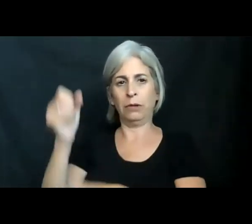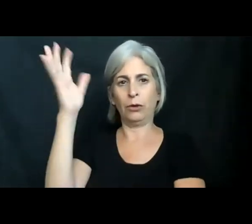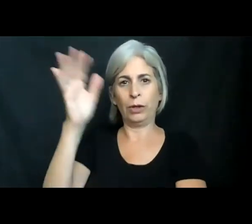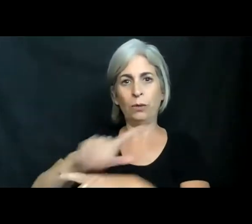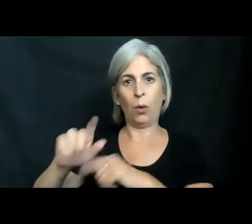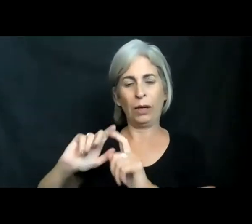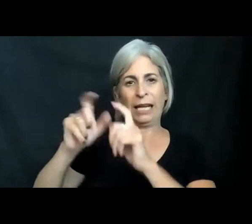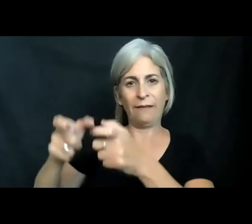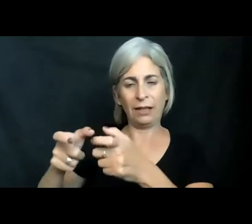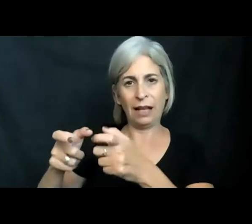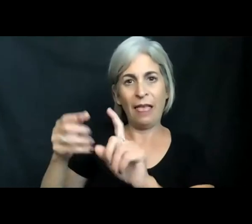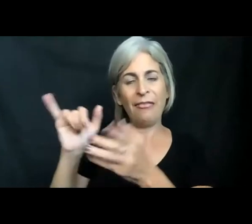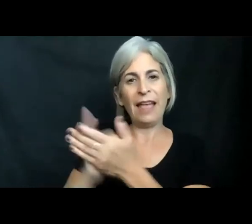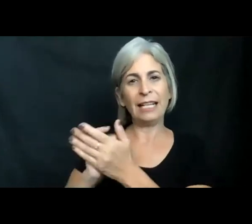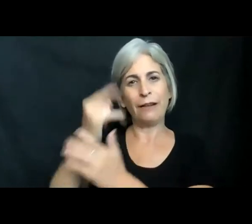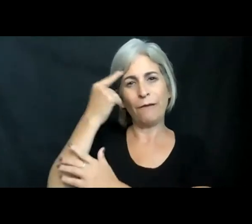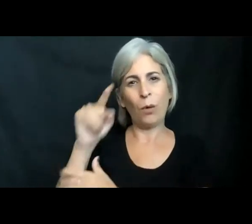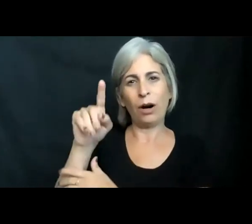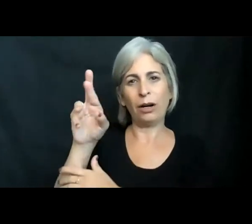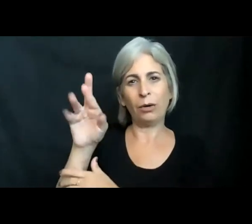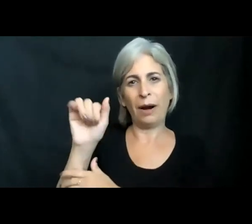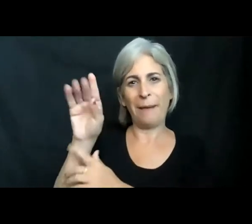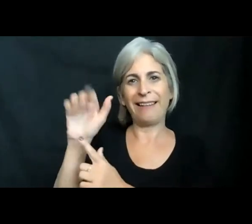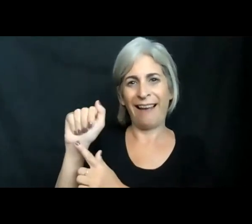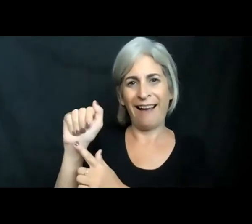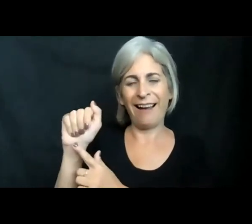I don't know if that's a question for you or a question for